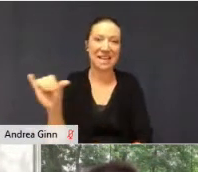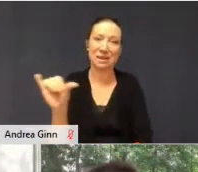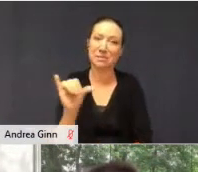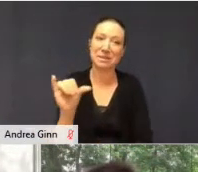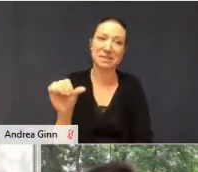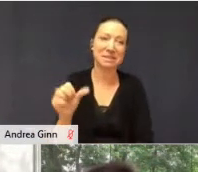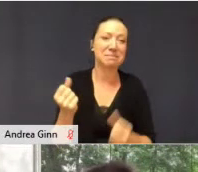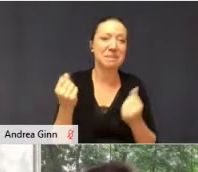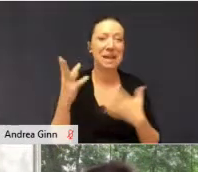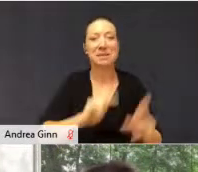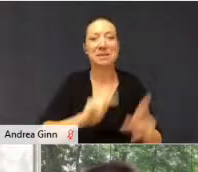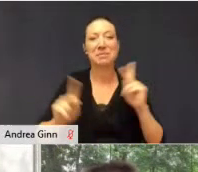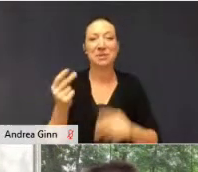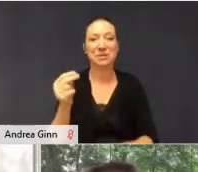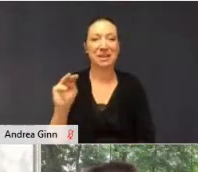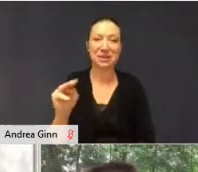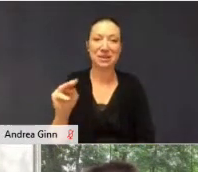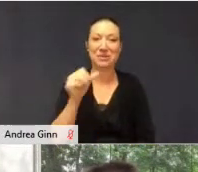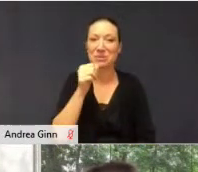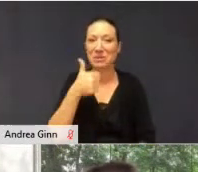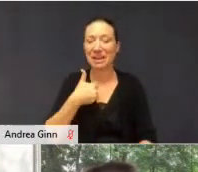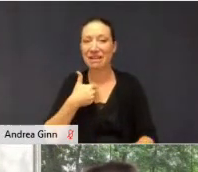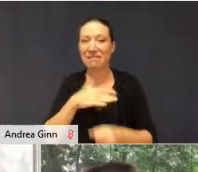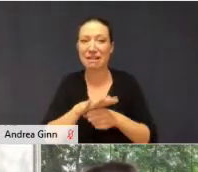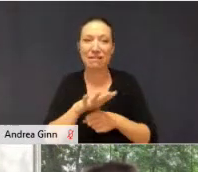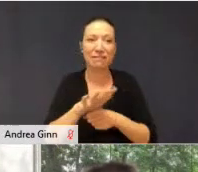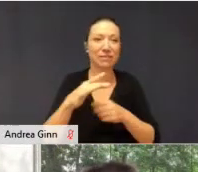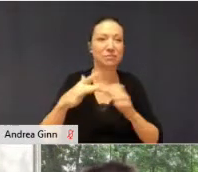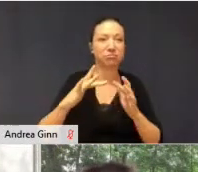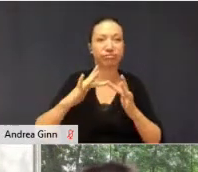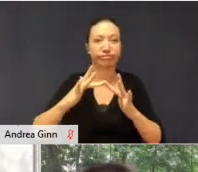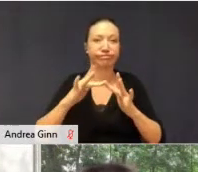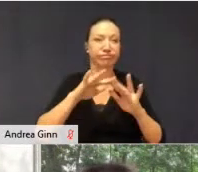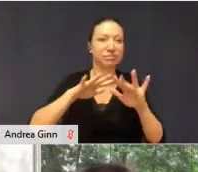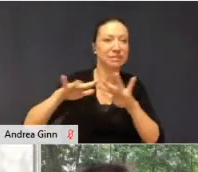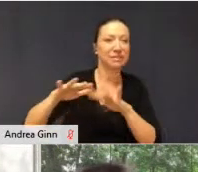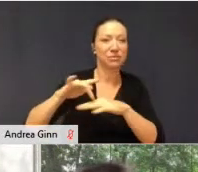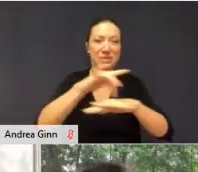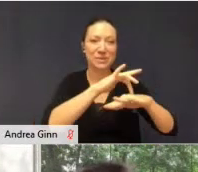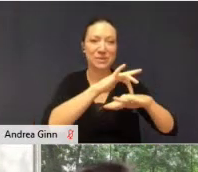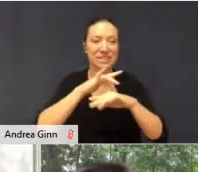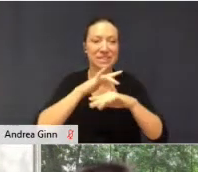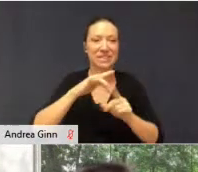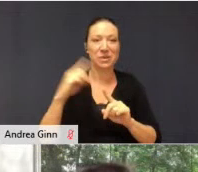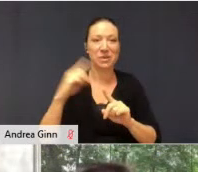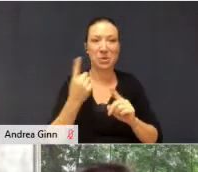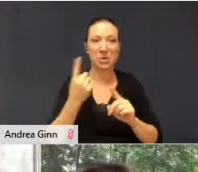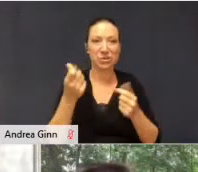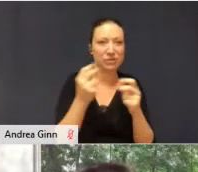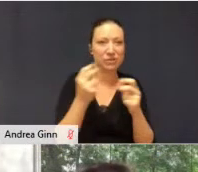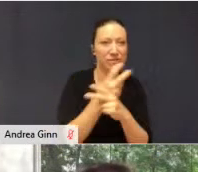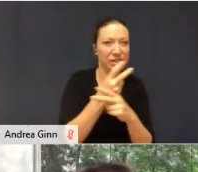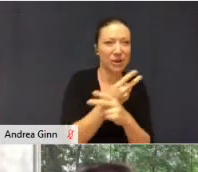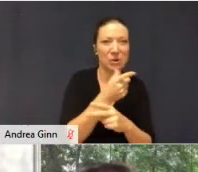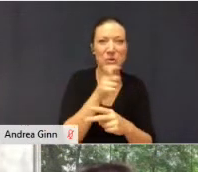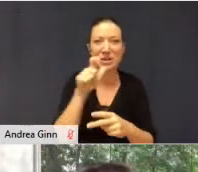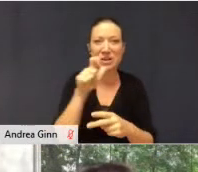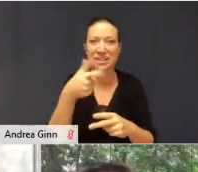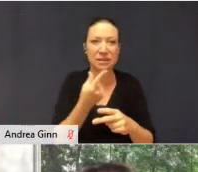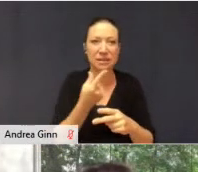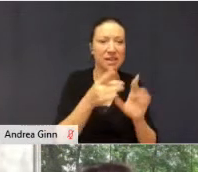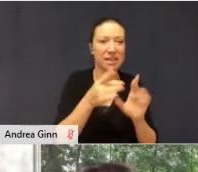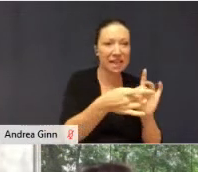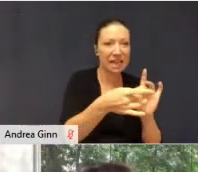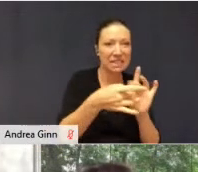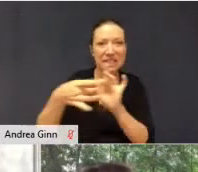always passing the baton about like who needs to be on and who can't. And so of course I'm working to prioritize their education. Even in Mesilla,